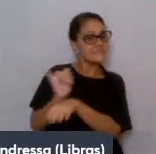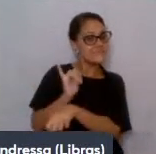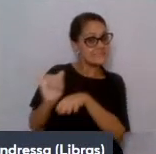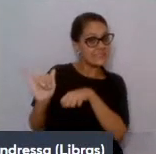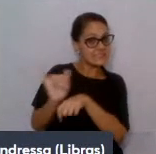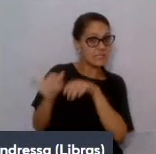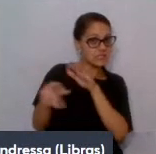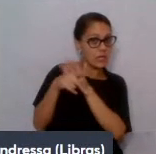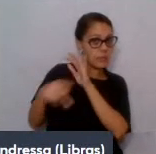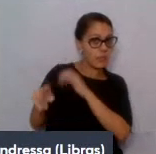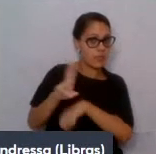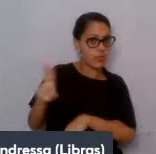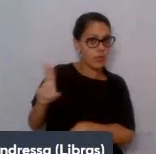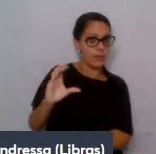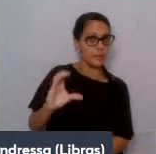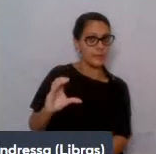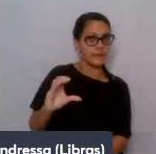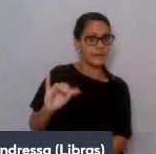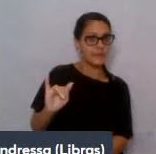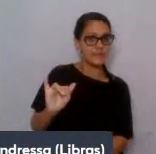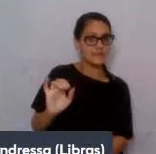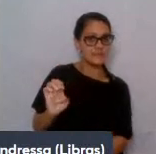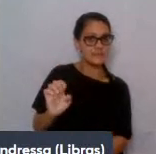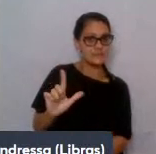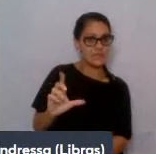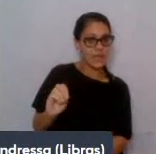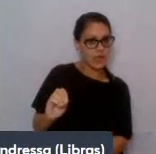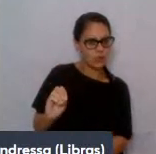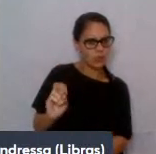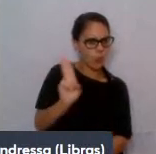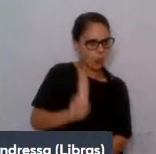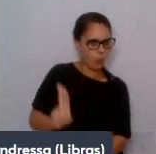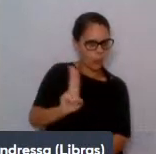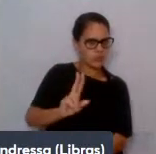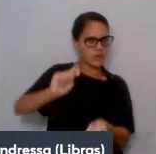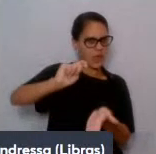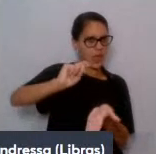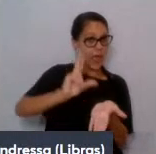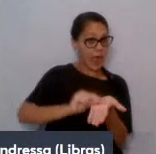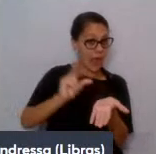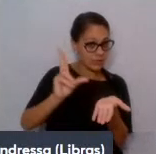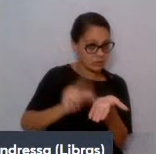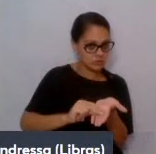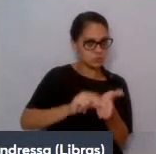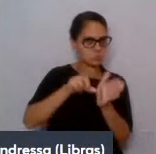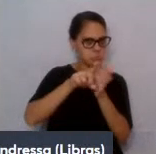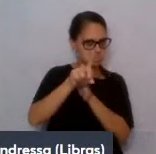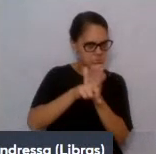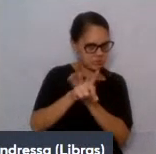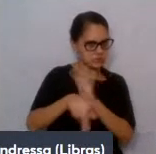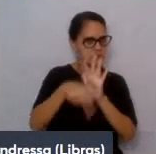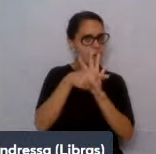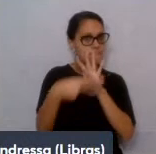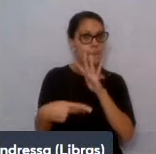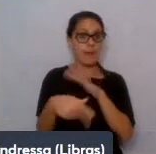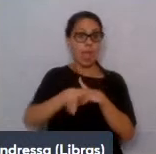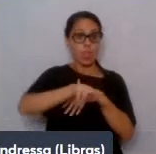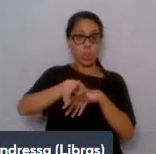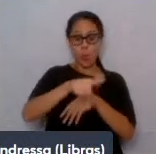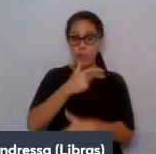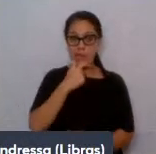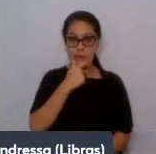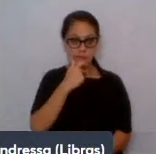Cielo, que pega artigos publicados em periódicos que não são de língua